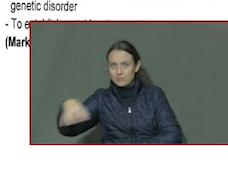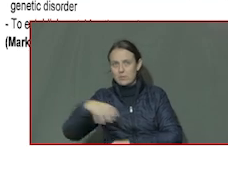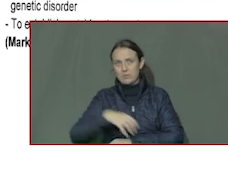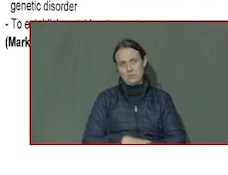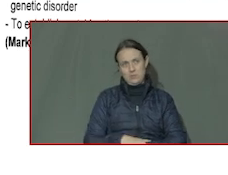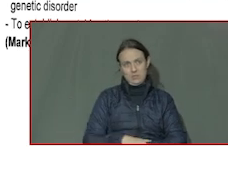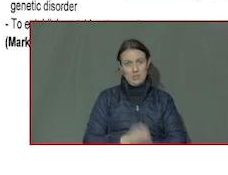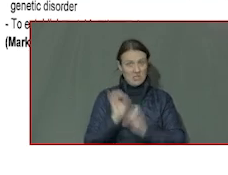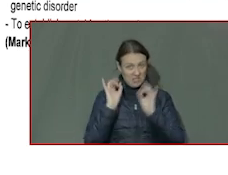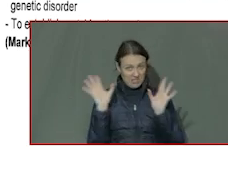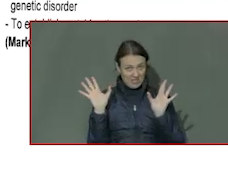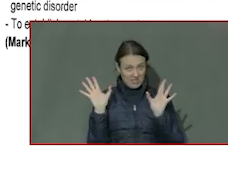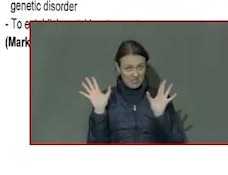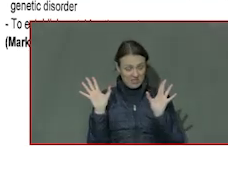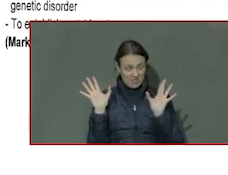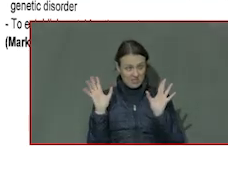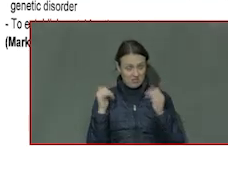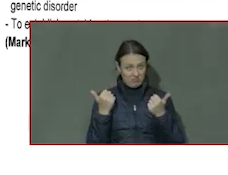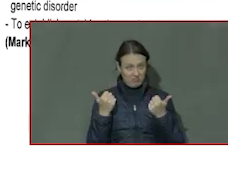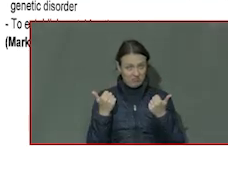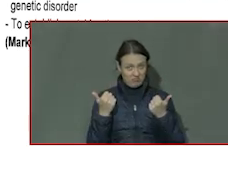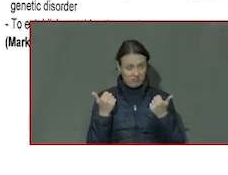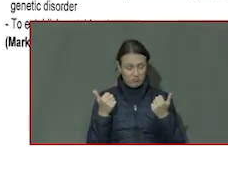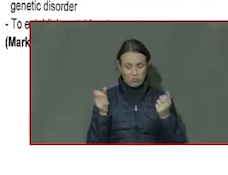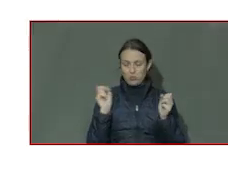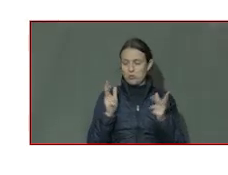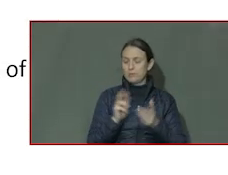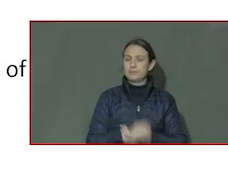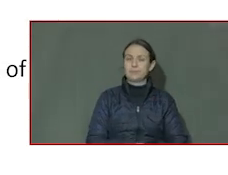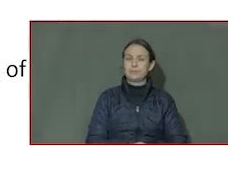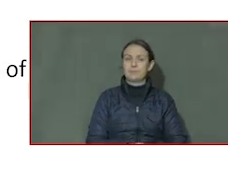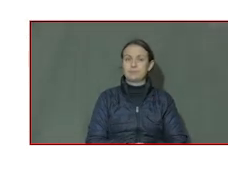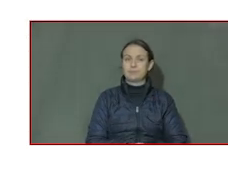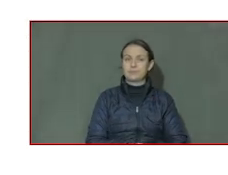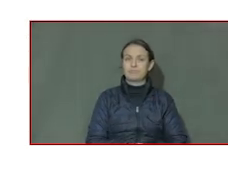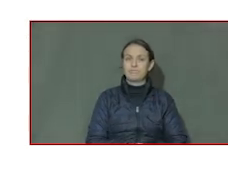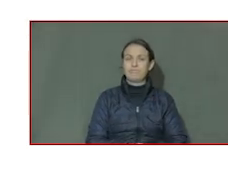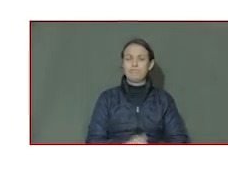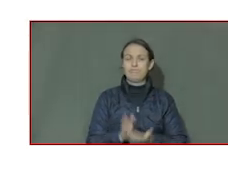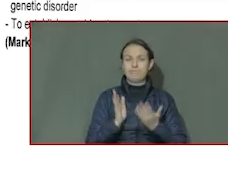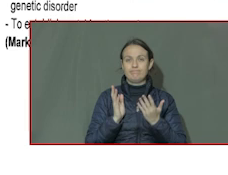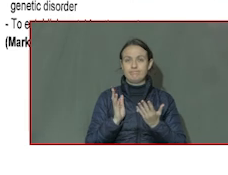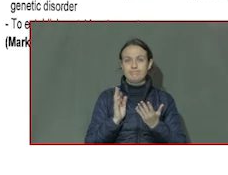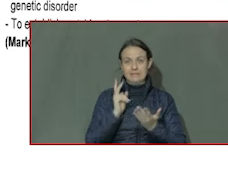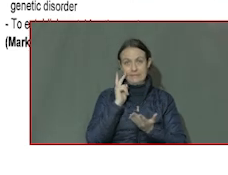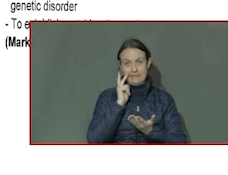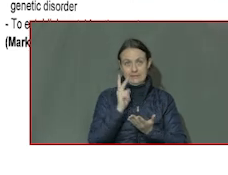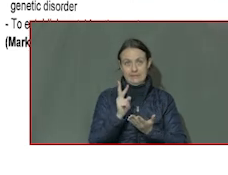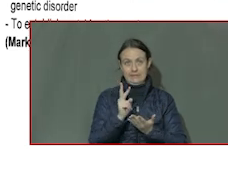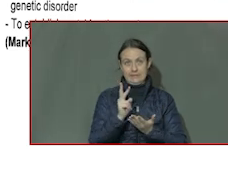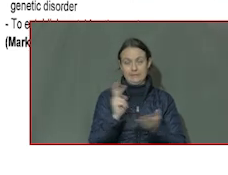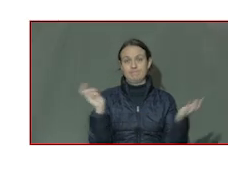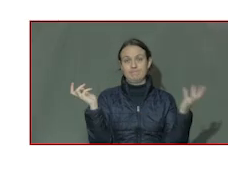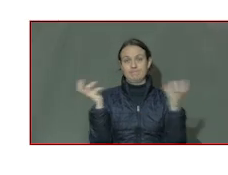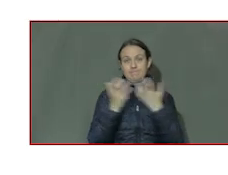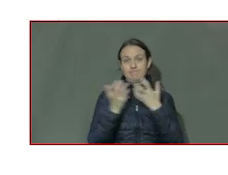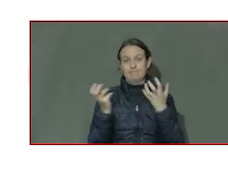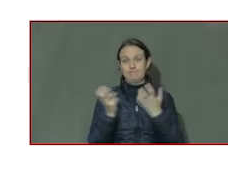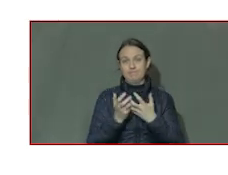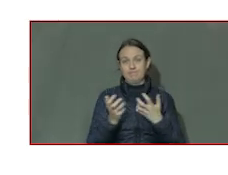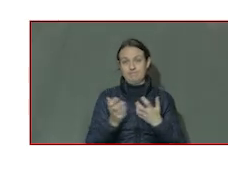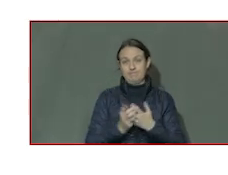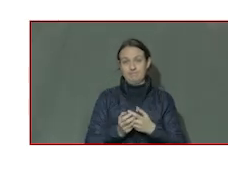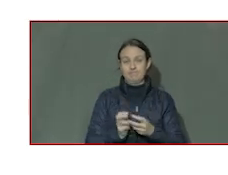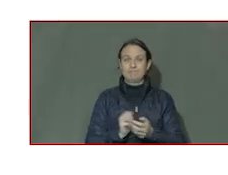It's clear, ne? All right, so here is just to show you the matching there.